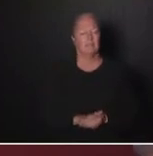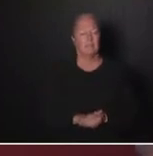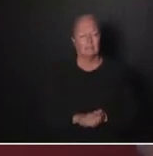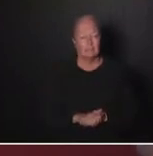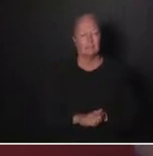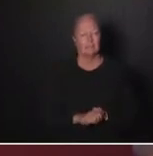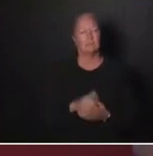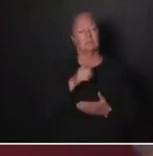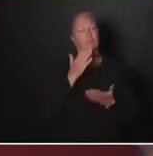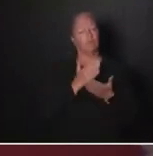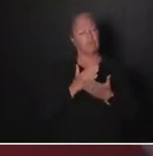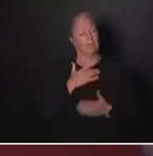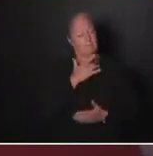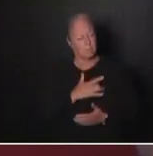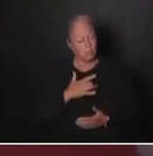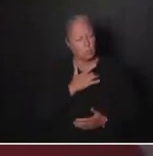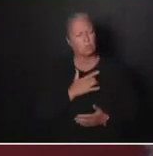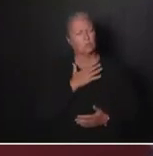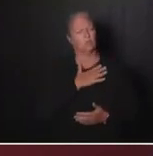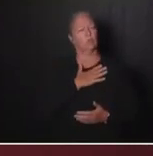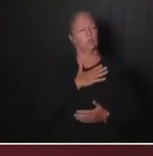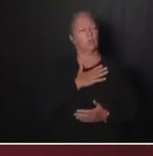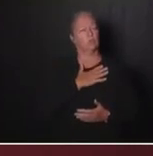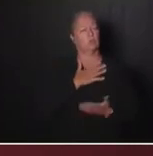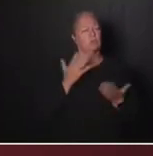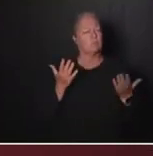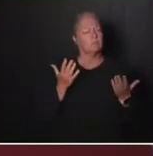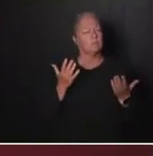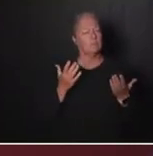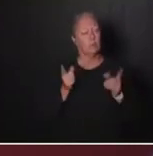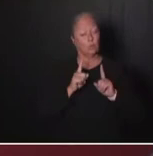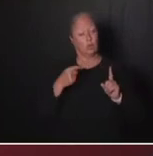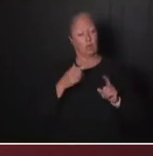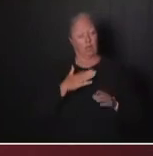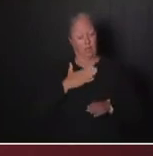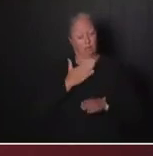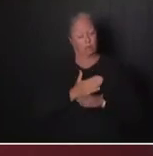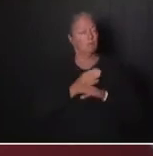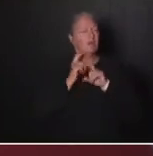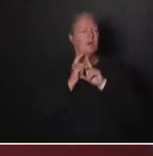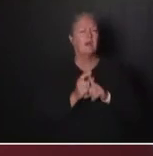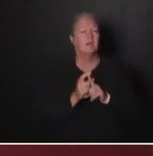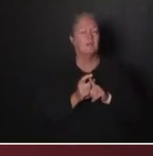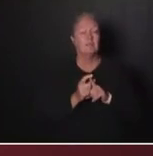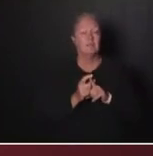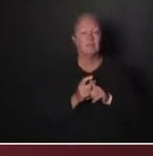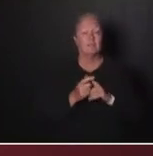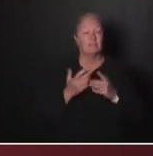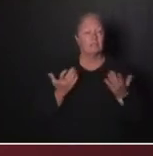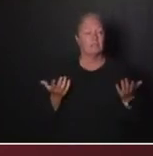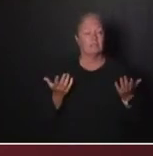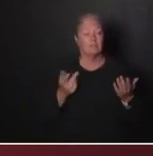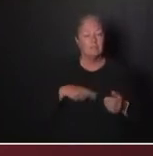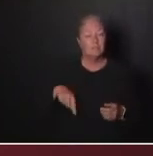It's very emotional and it's very difficult what we do. But I don't know anyone I've ever worked with over